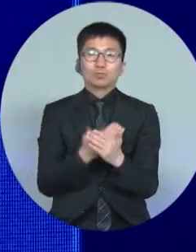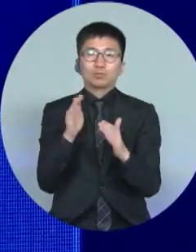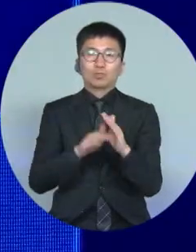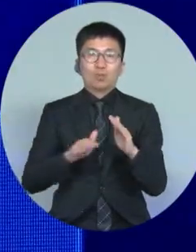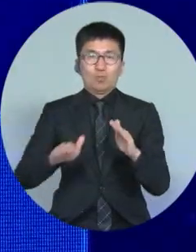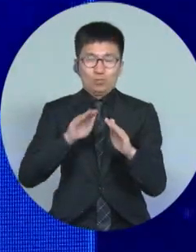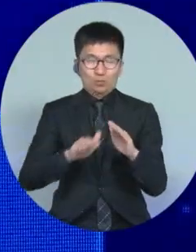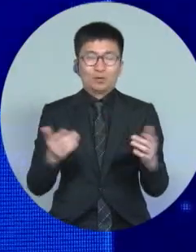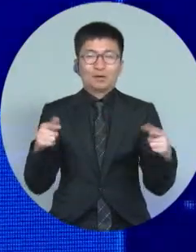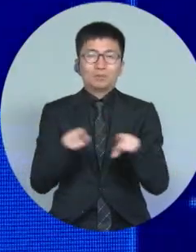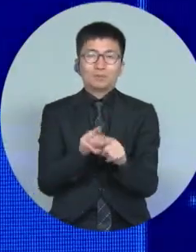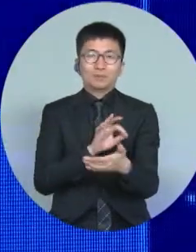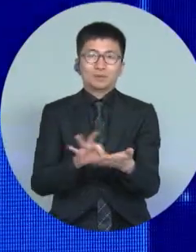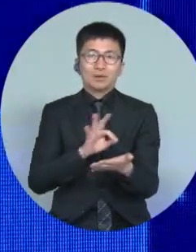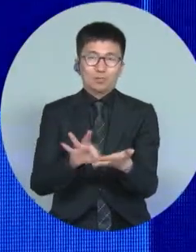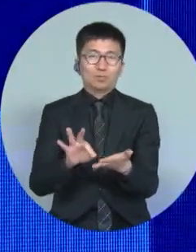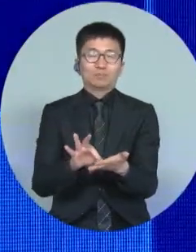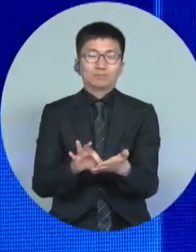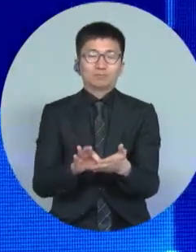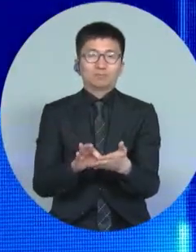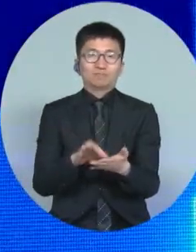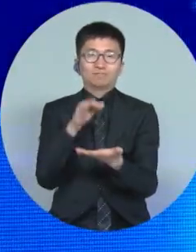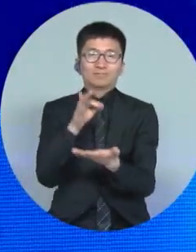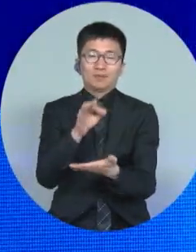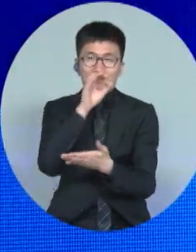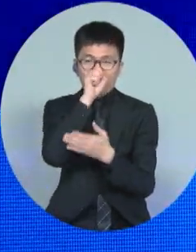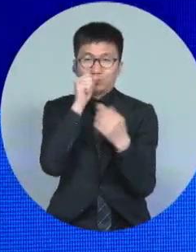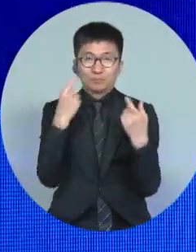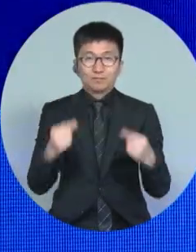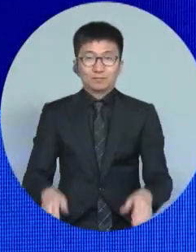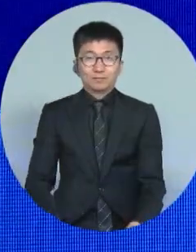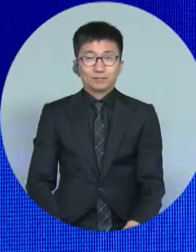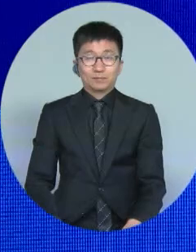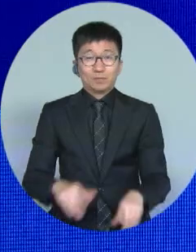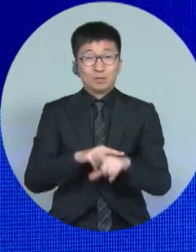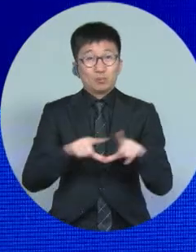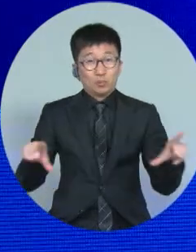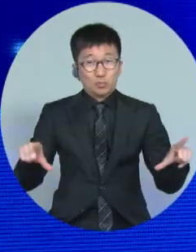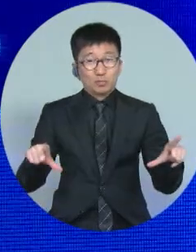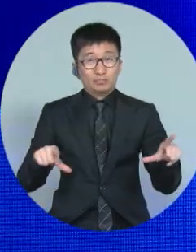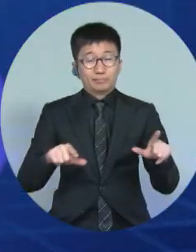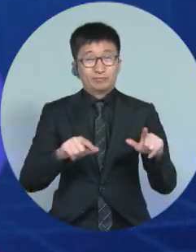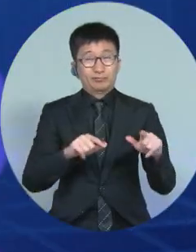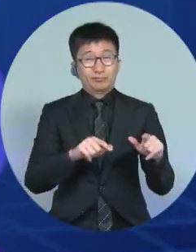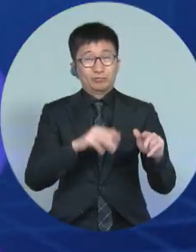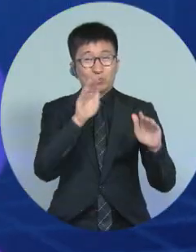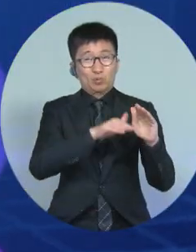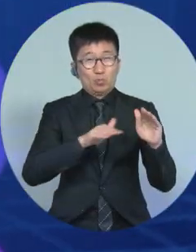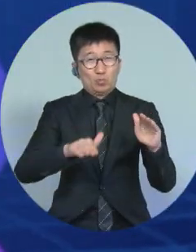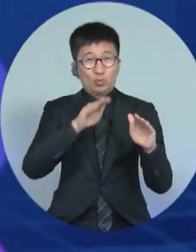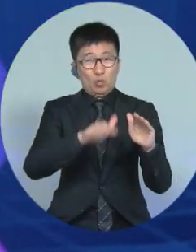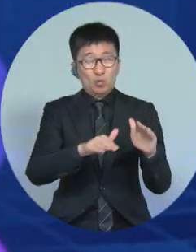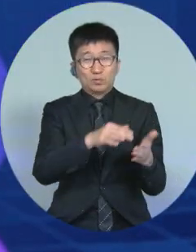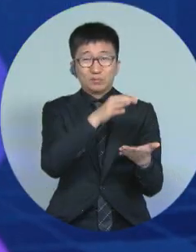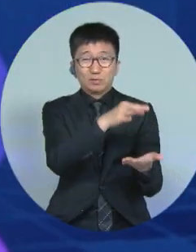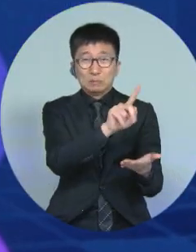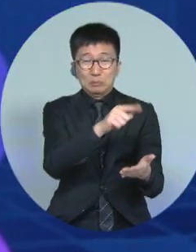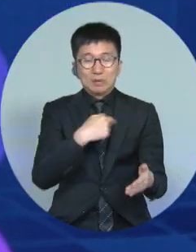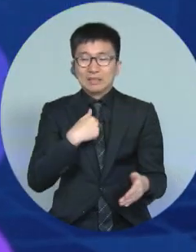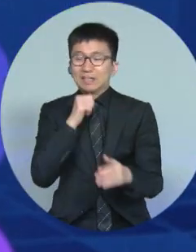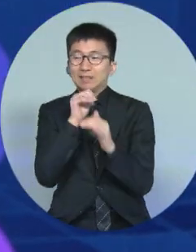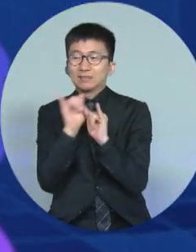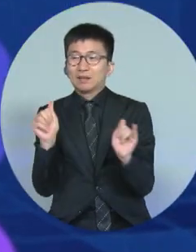poor overcoat. They give informal protection to people. I propose